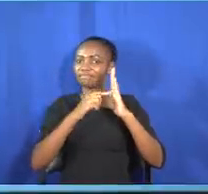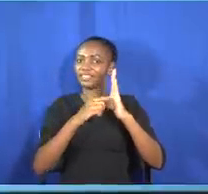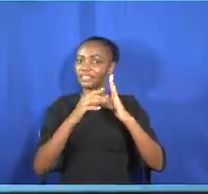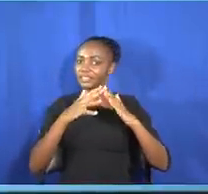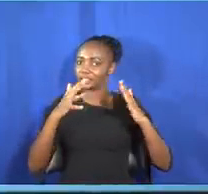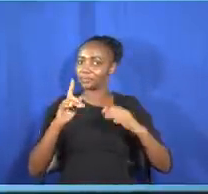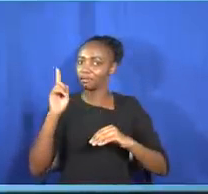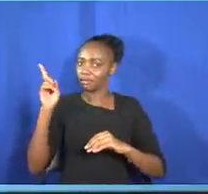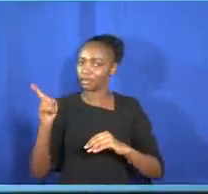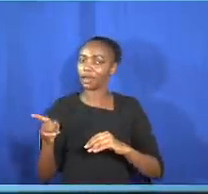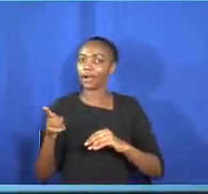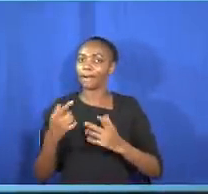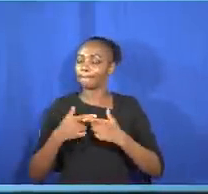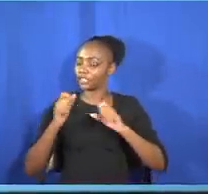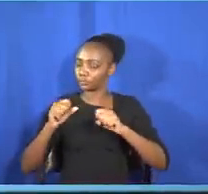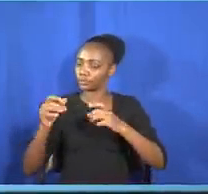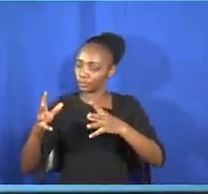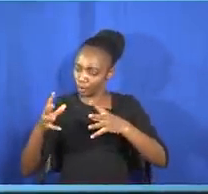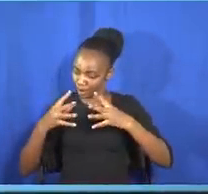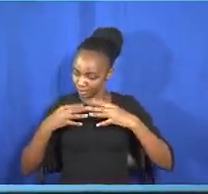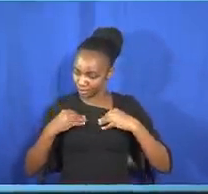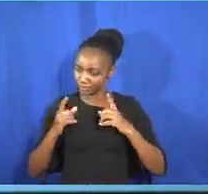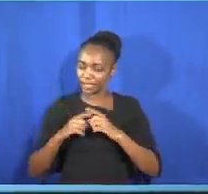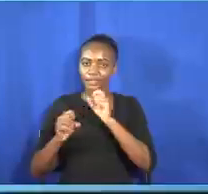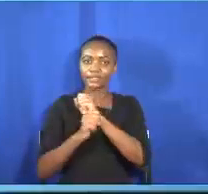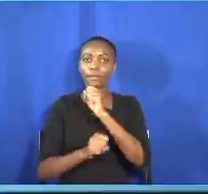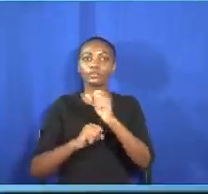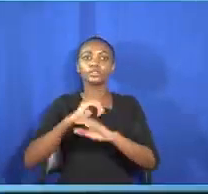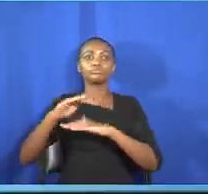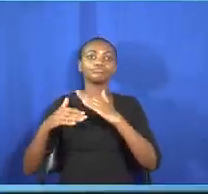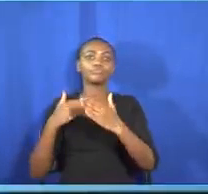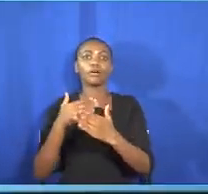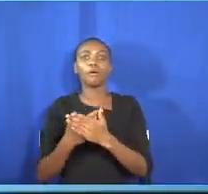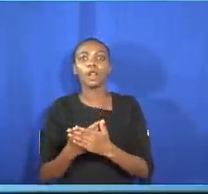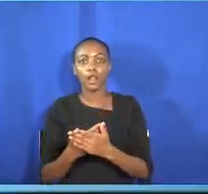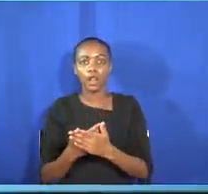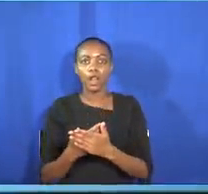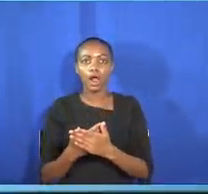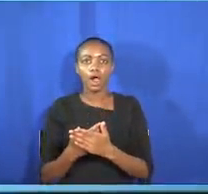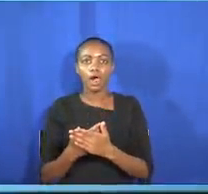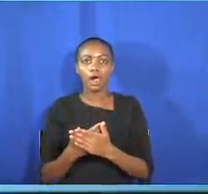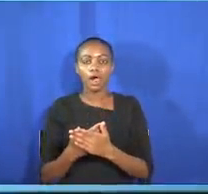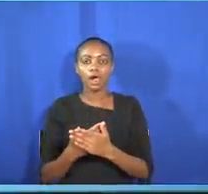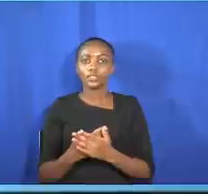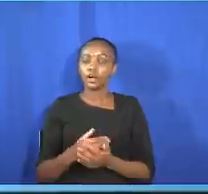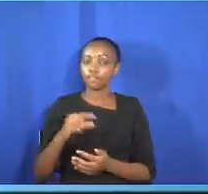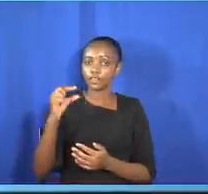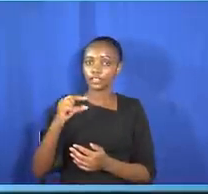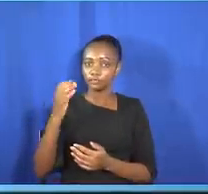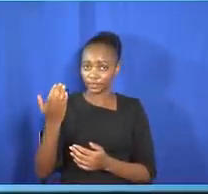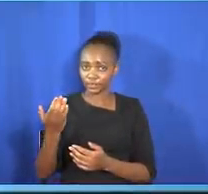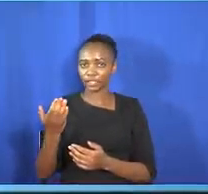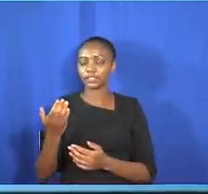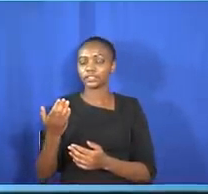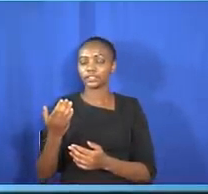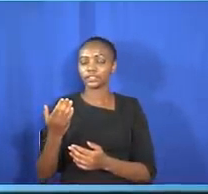disabilities. And you can see the pathway for them that they will be able to go. So this is an enriched curriculum. So you can be able to see that. So for the